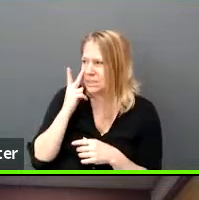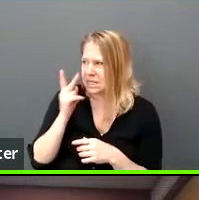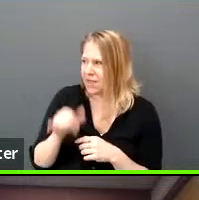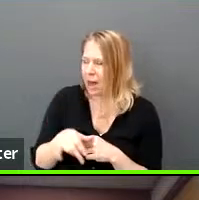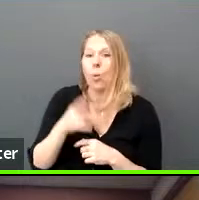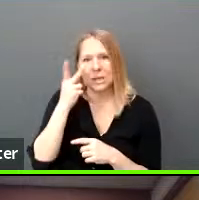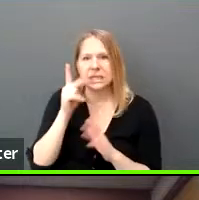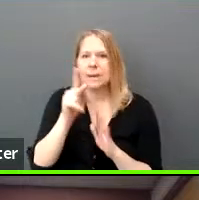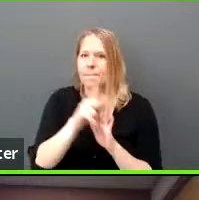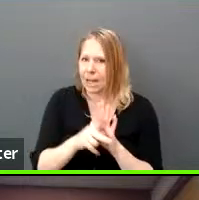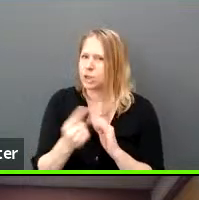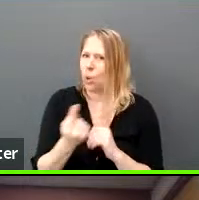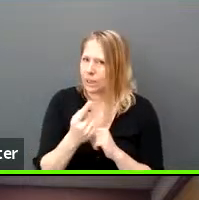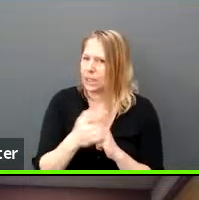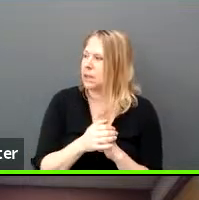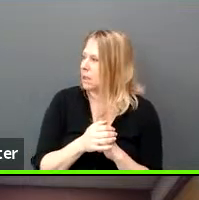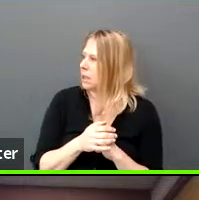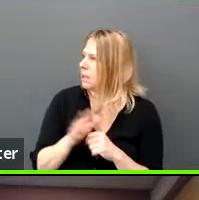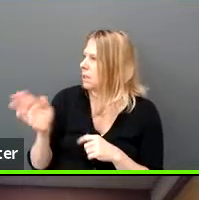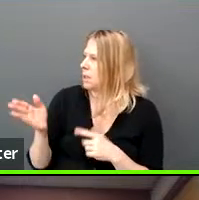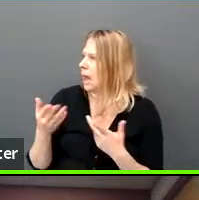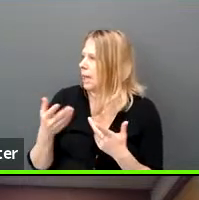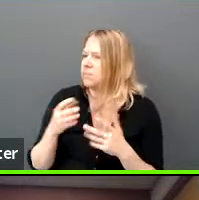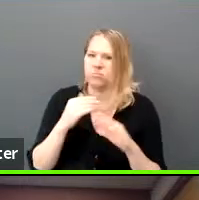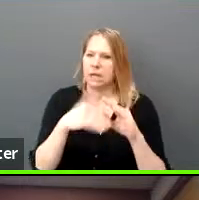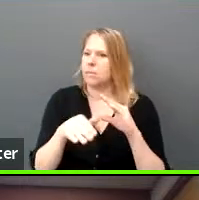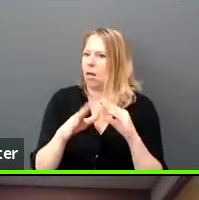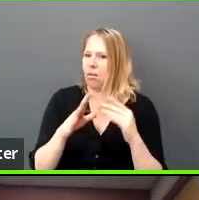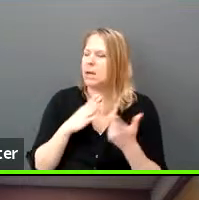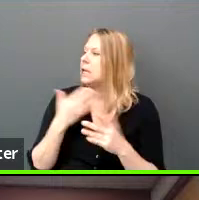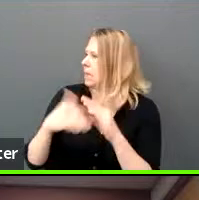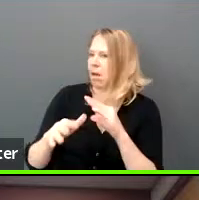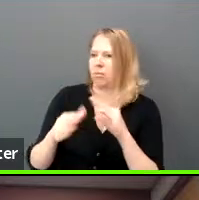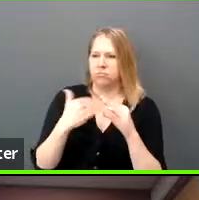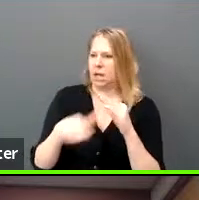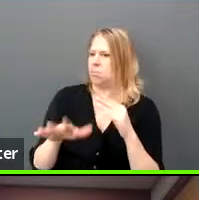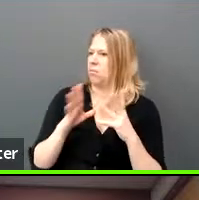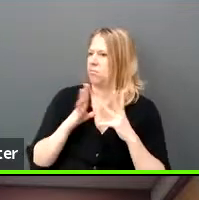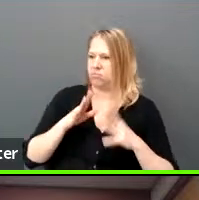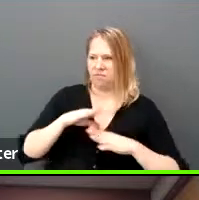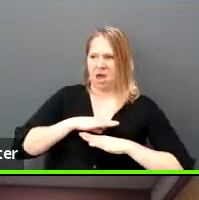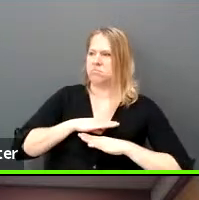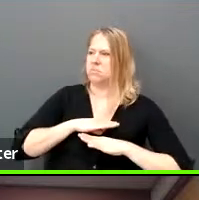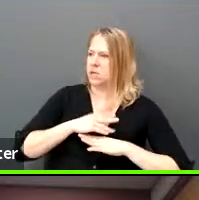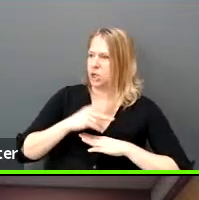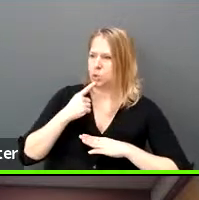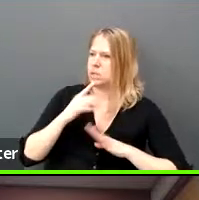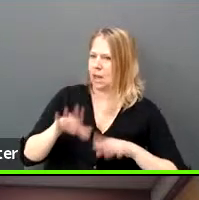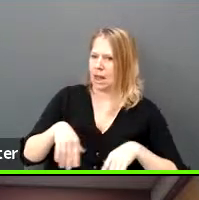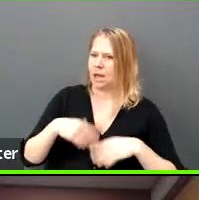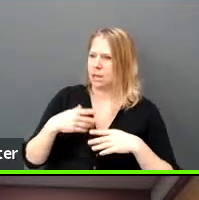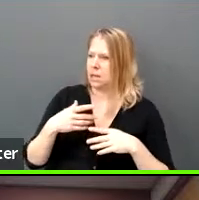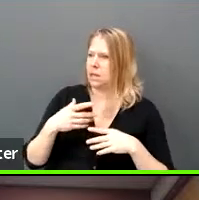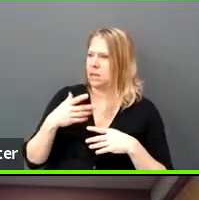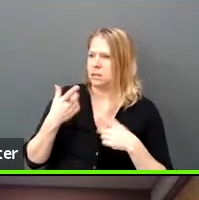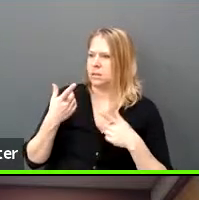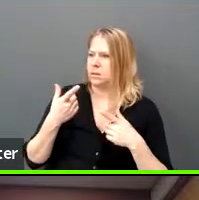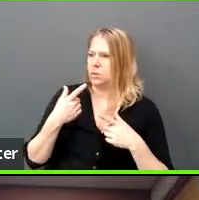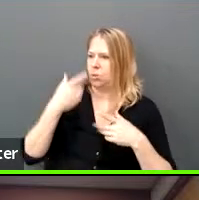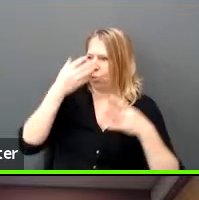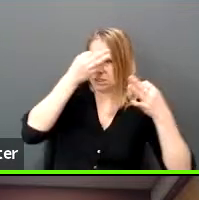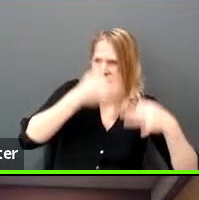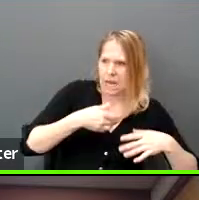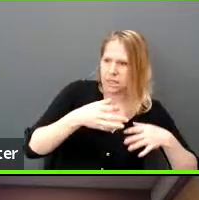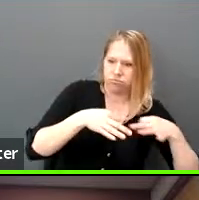see the policies. Right. So Just be like a report, like an email. Doesn't have to be a big report, but just something say, okay, contained. Like in your training package. You know, what we did was,